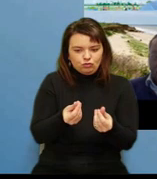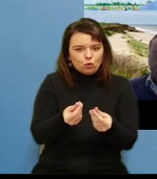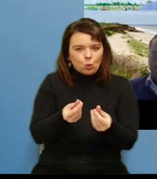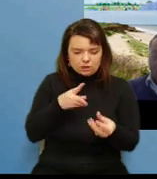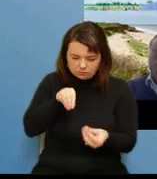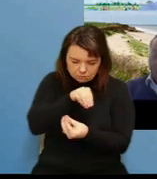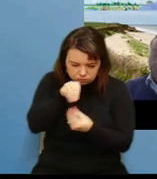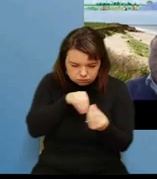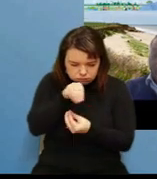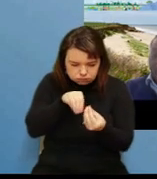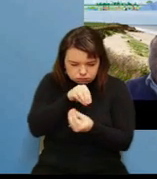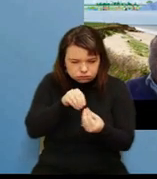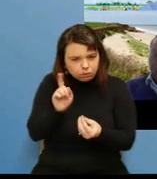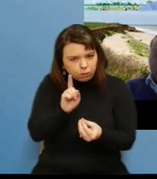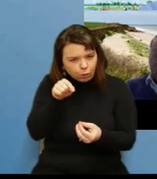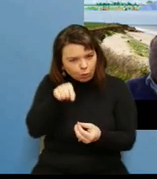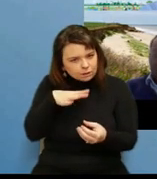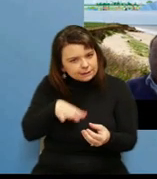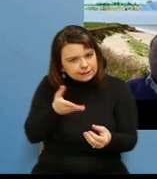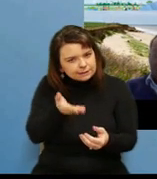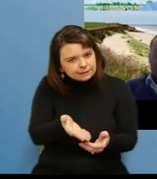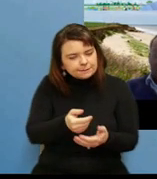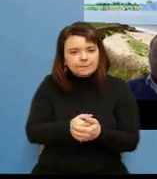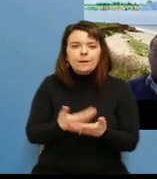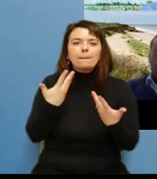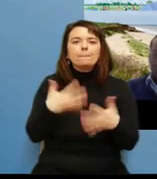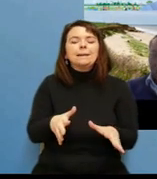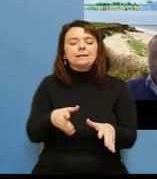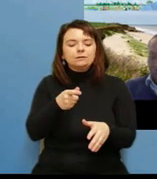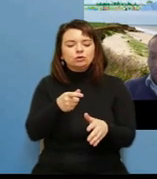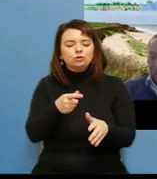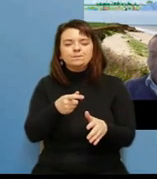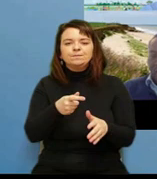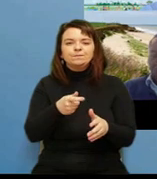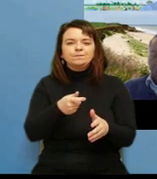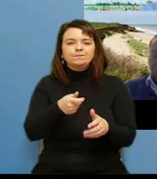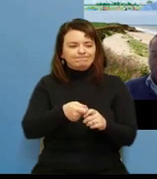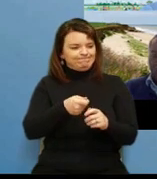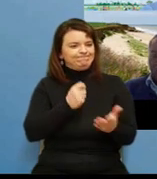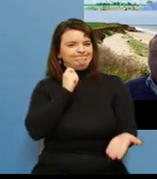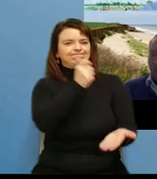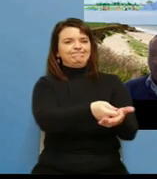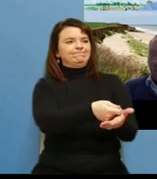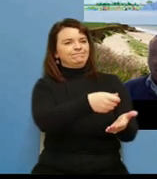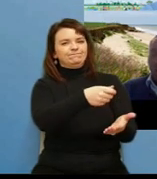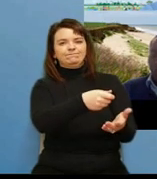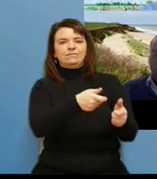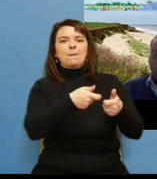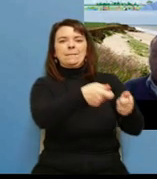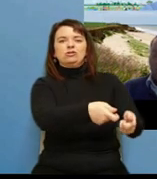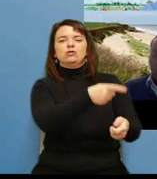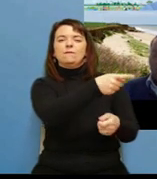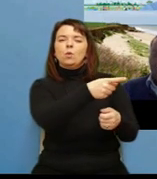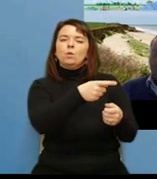worked out. And we've done a submission to senior management, and it's going through that process. So we